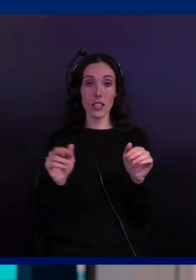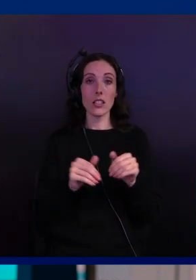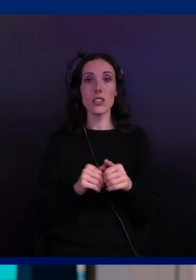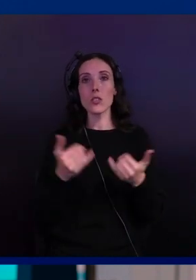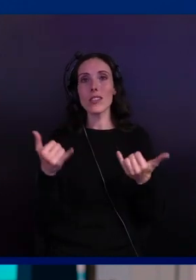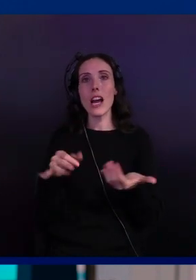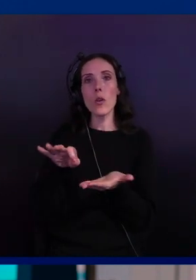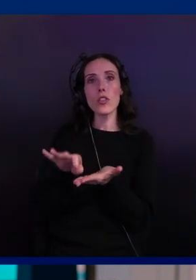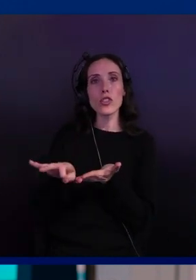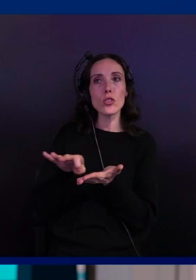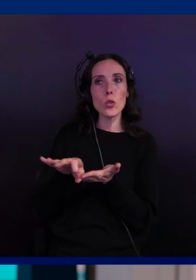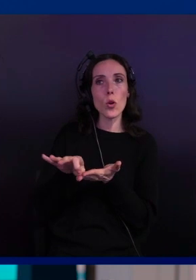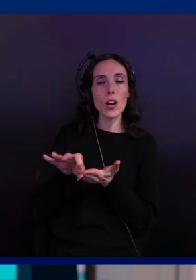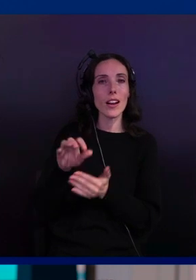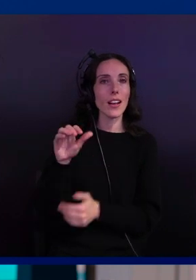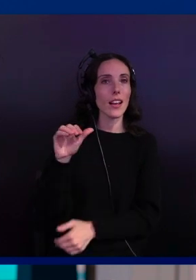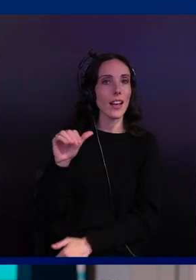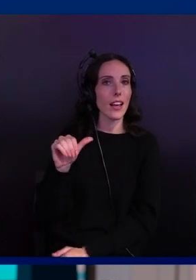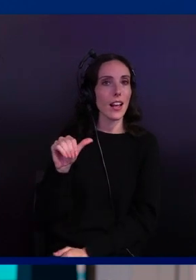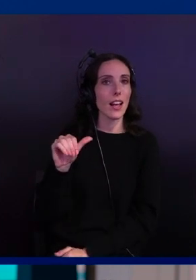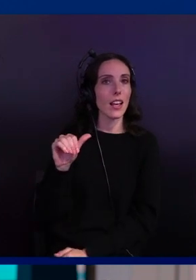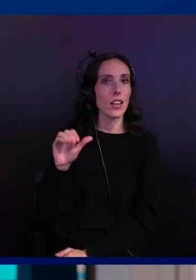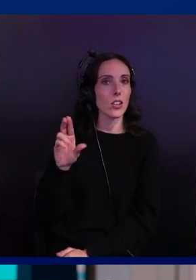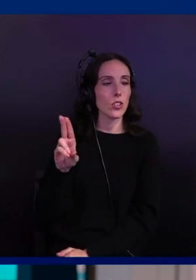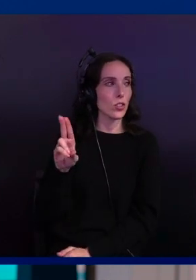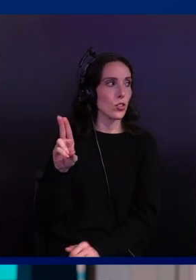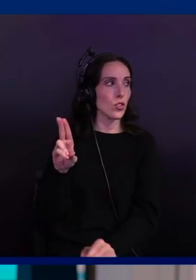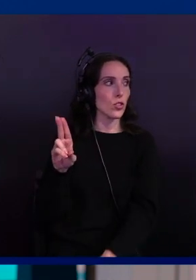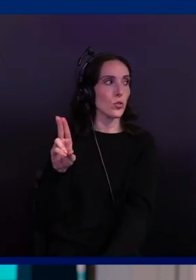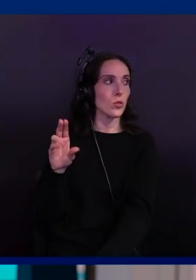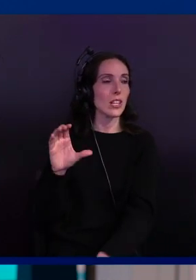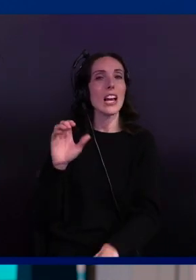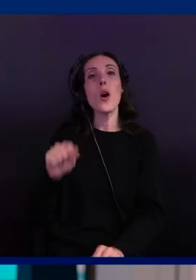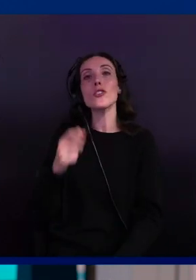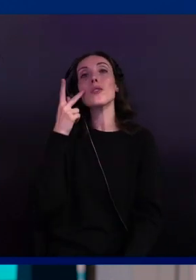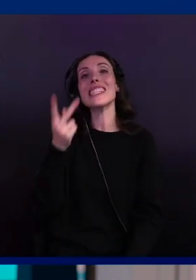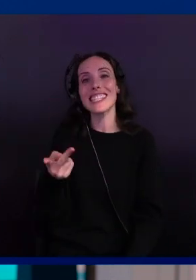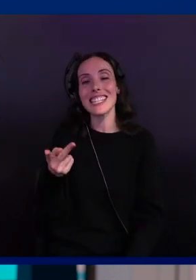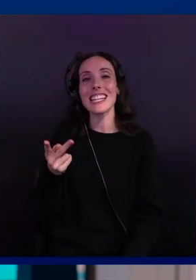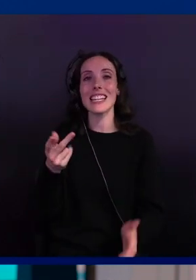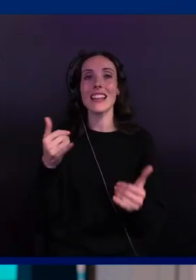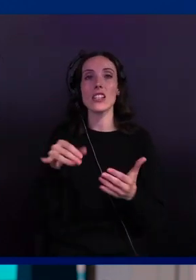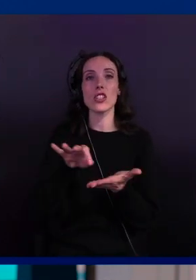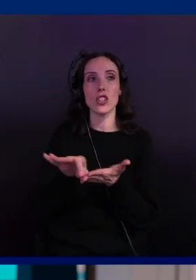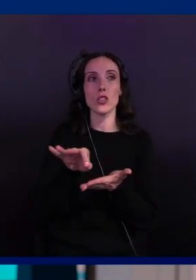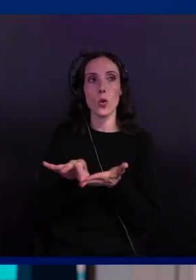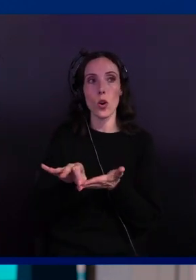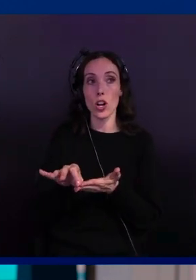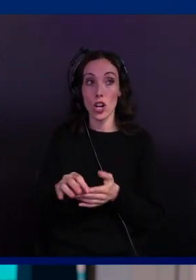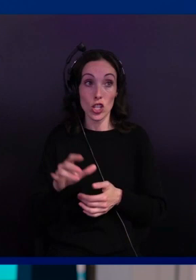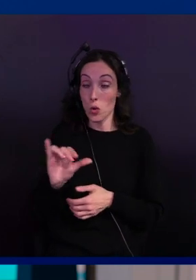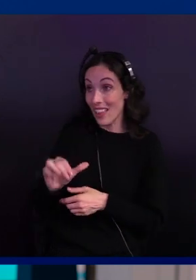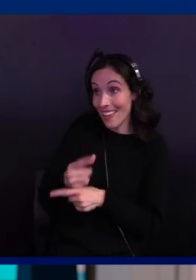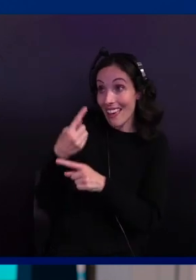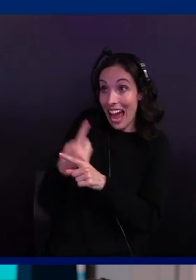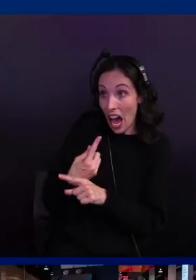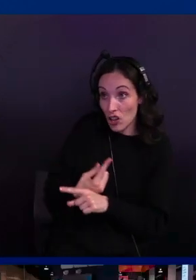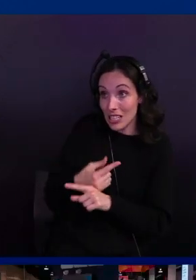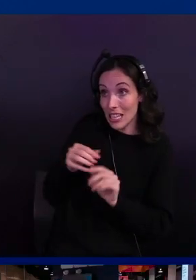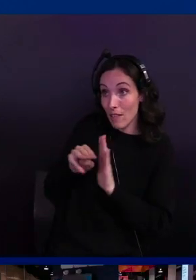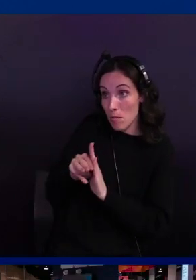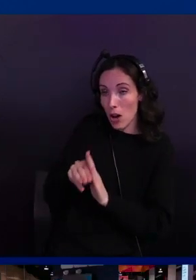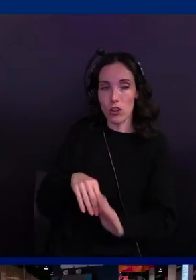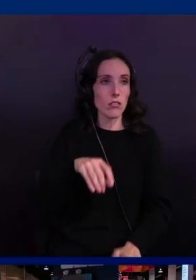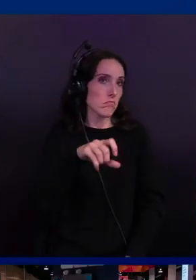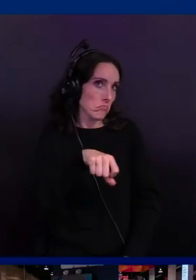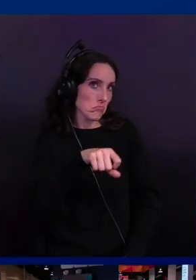score. AUC is the score where you can really look at how your model is performing. So like the accuracy of the model. The accuracy of the